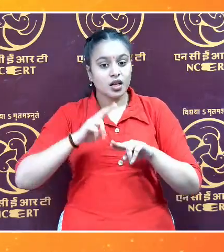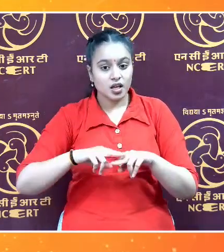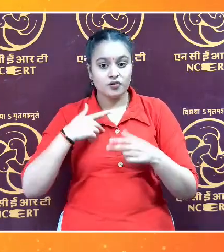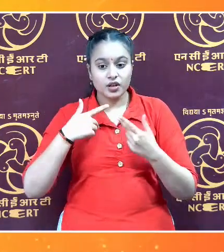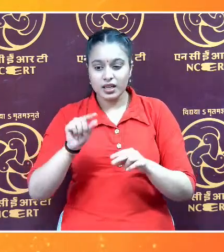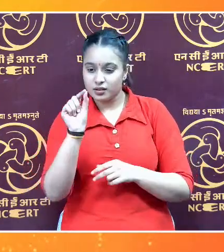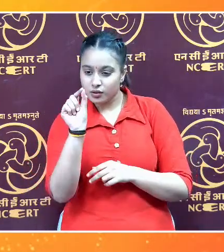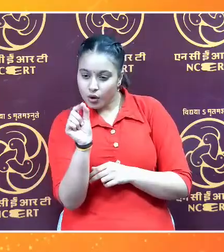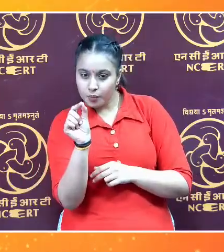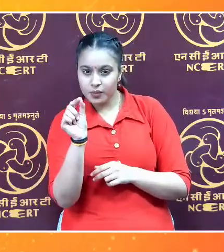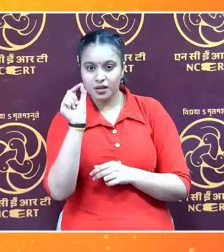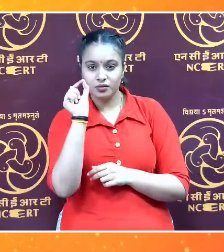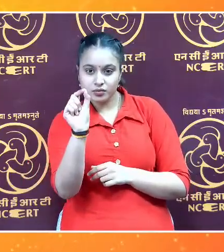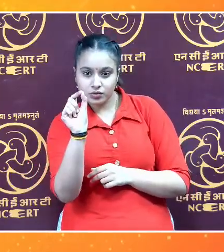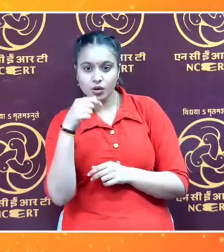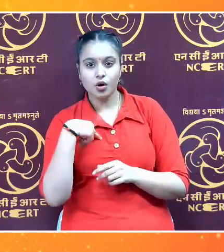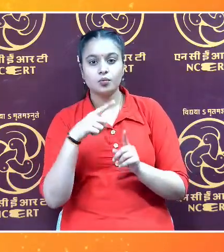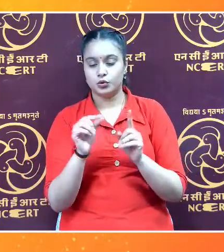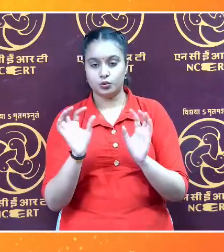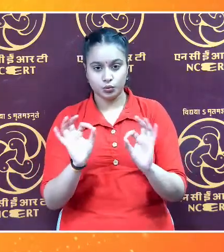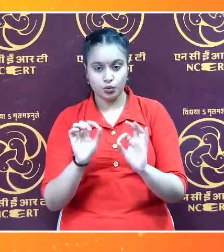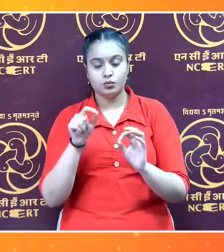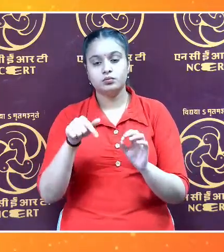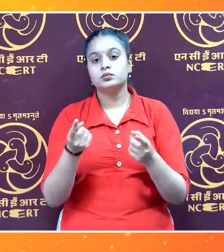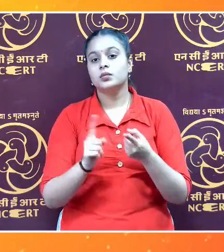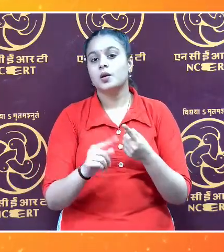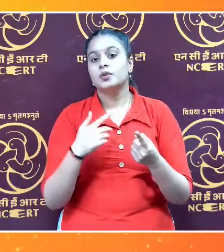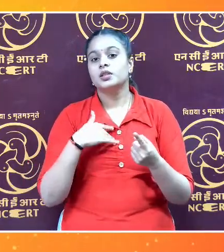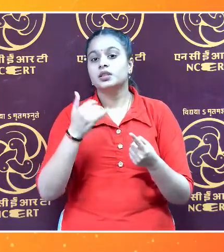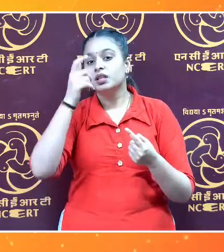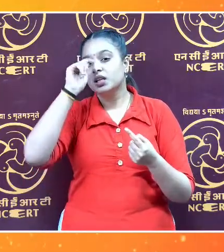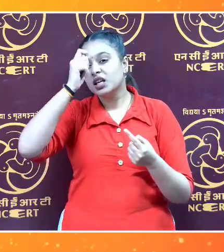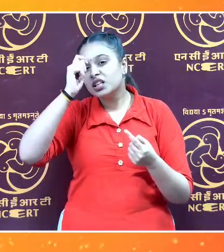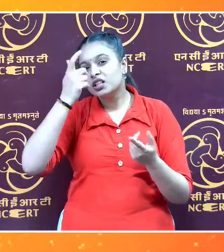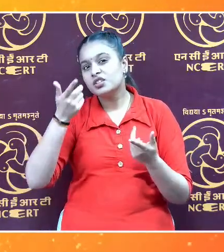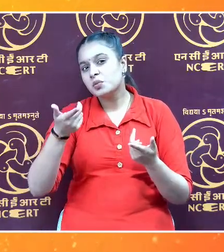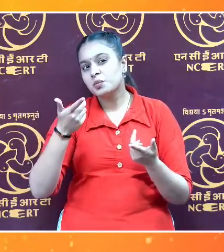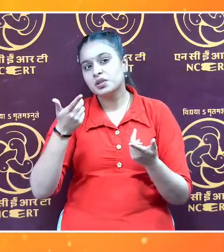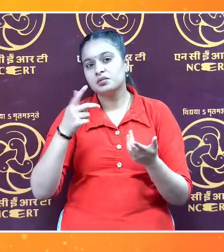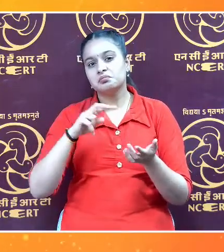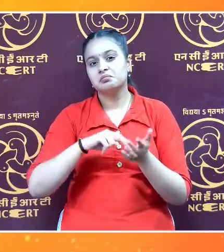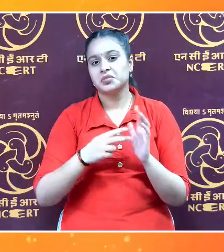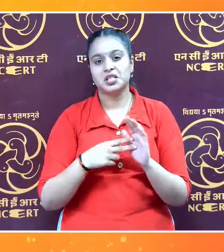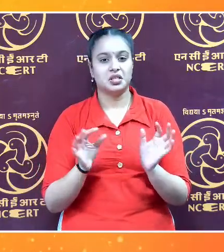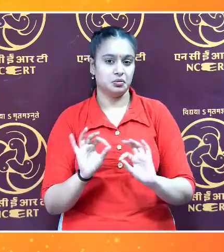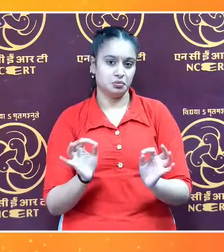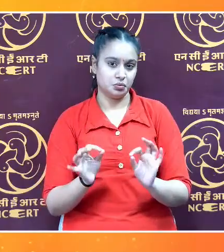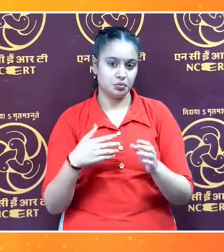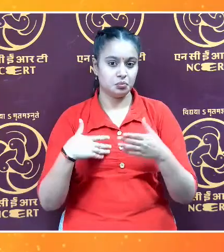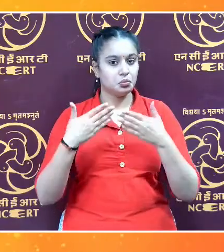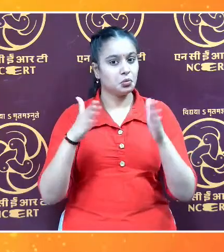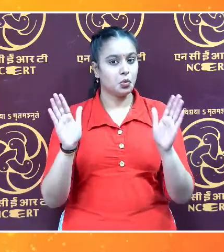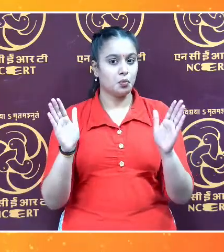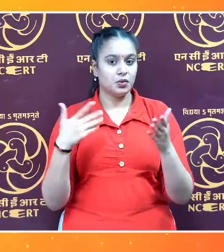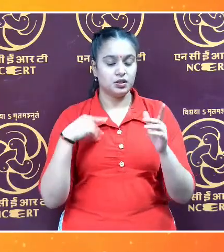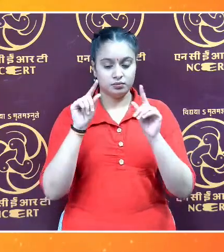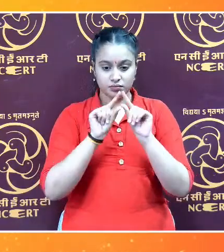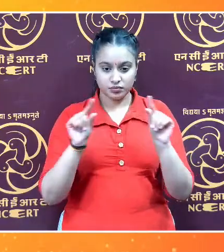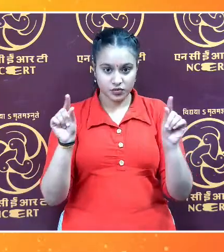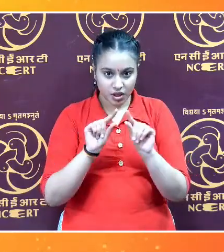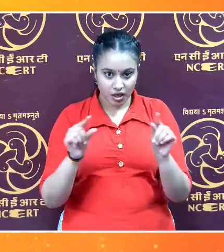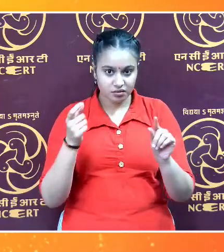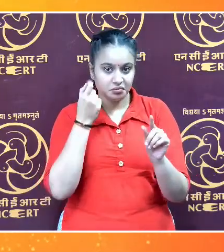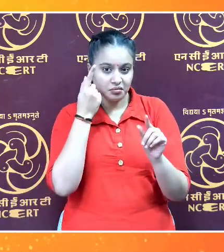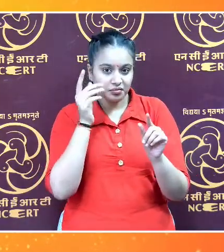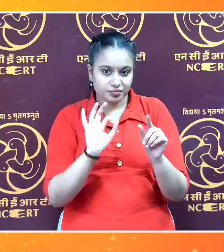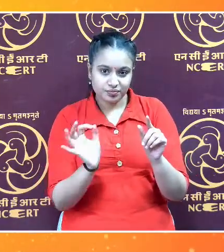comma or full stop, what will happen? It will not. The English will not make. It will not Make any no sense. It will be an open-ended The sentence statement. would not even